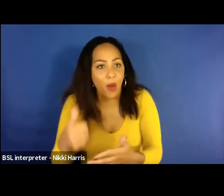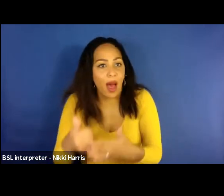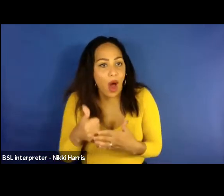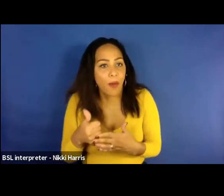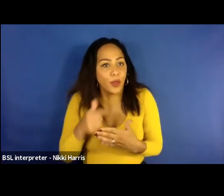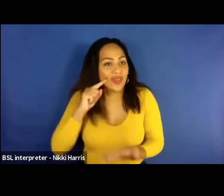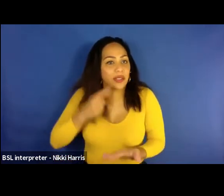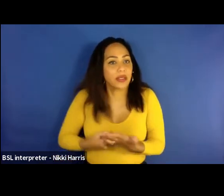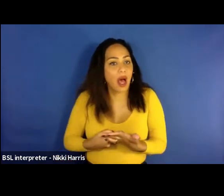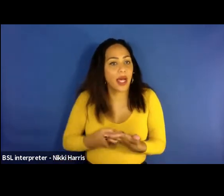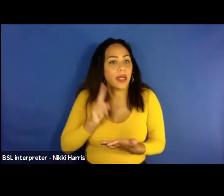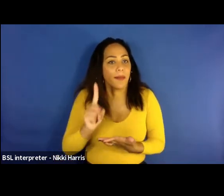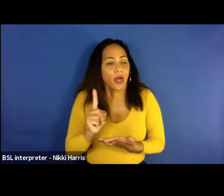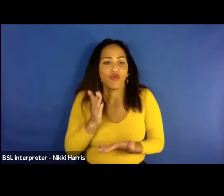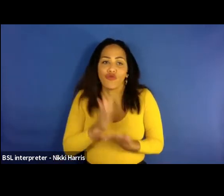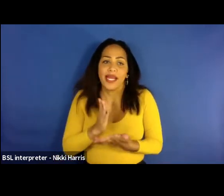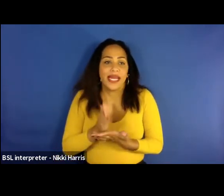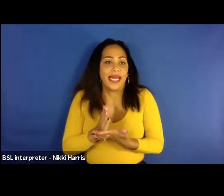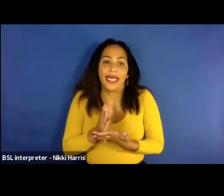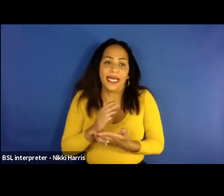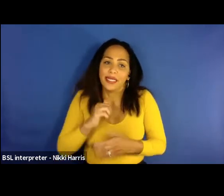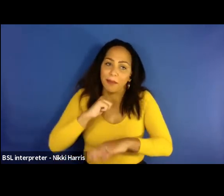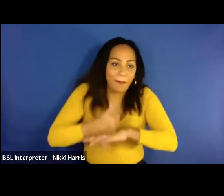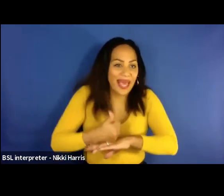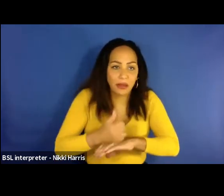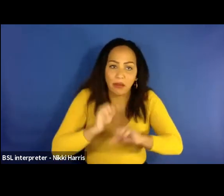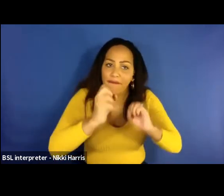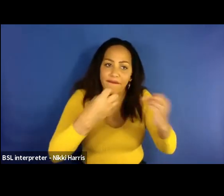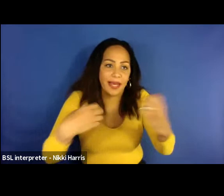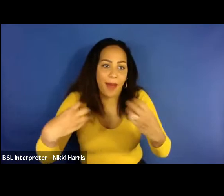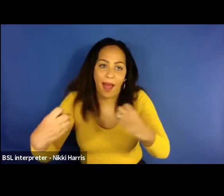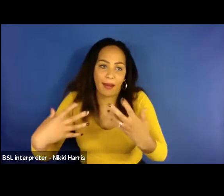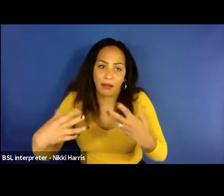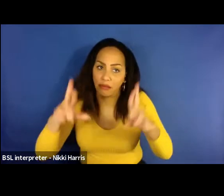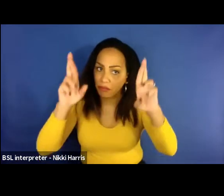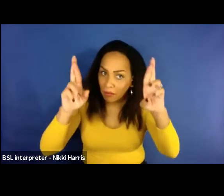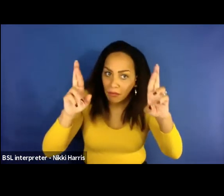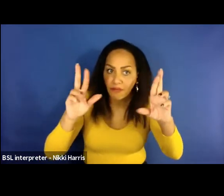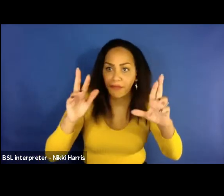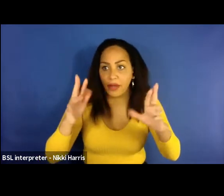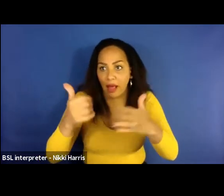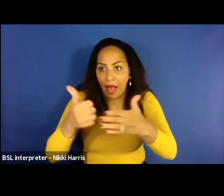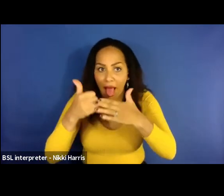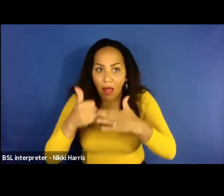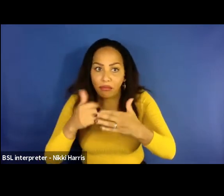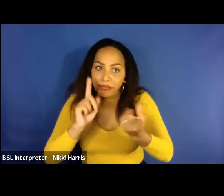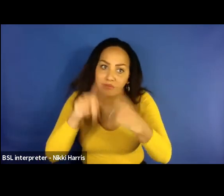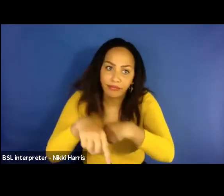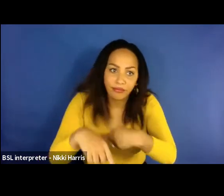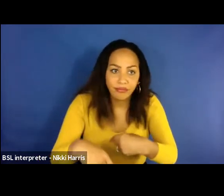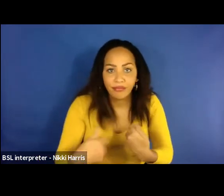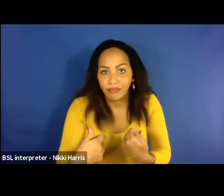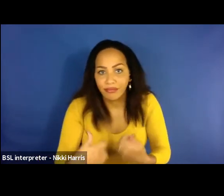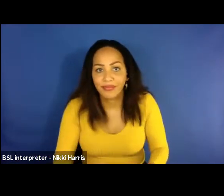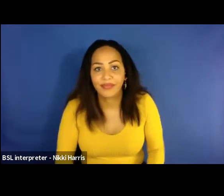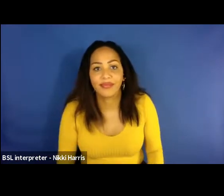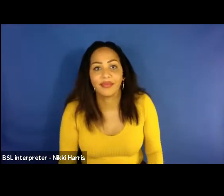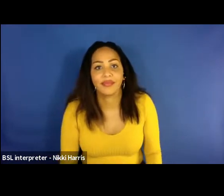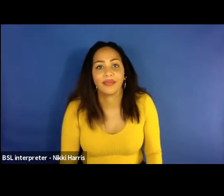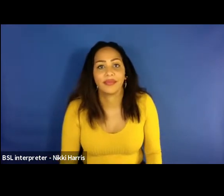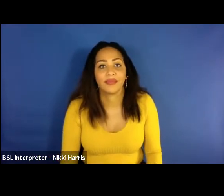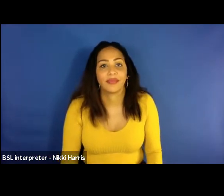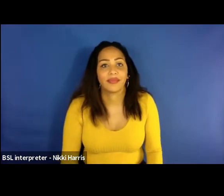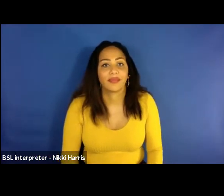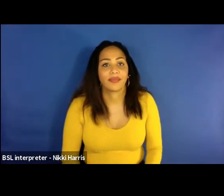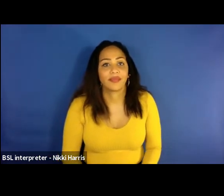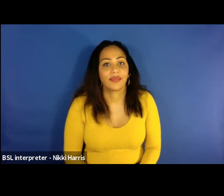all based on the feedback you get. So again, hopefully that has helped to answer that question slightly. How do you go about approaching a range